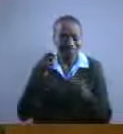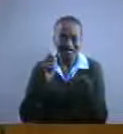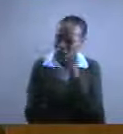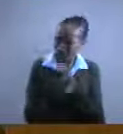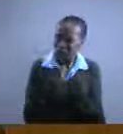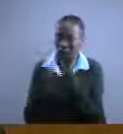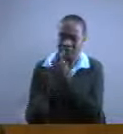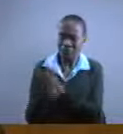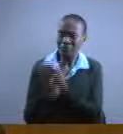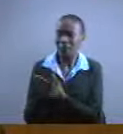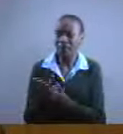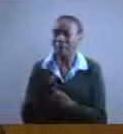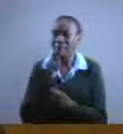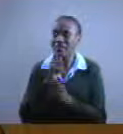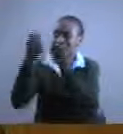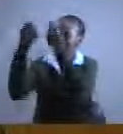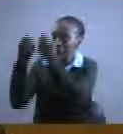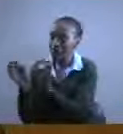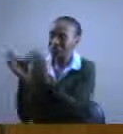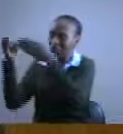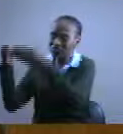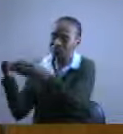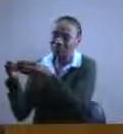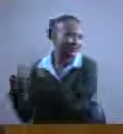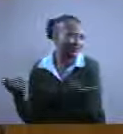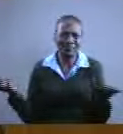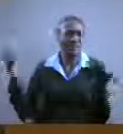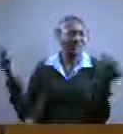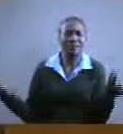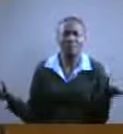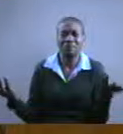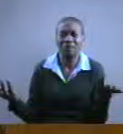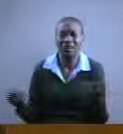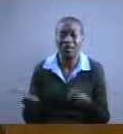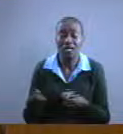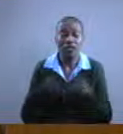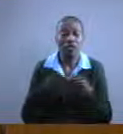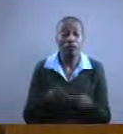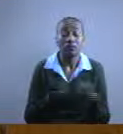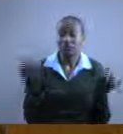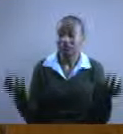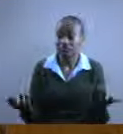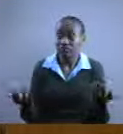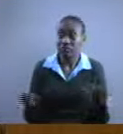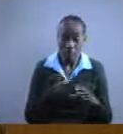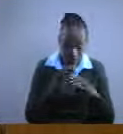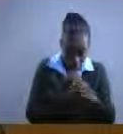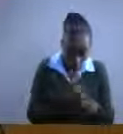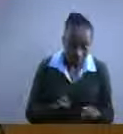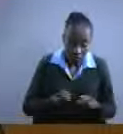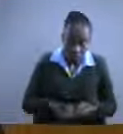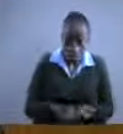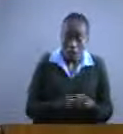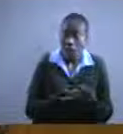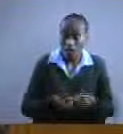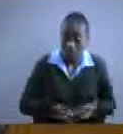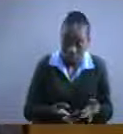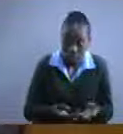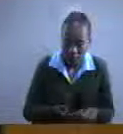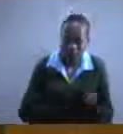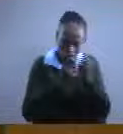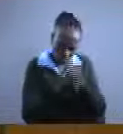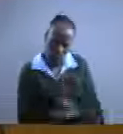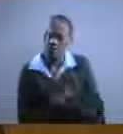with the Treasury. It's nothing to do with our calculator. Put a different number into the forecasting grid, you'll get a different